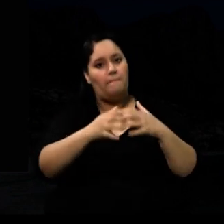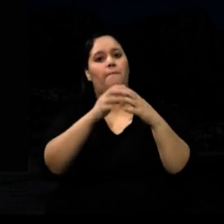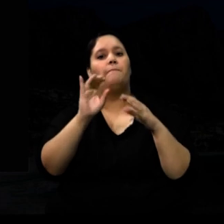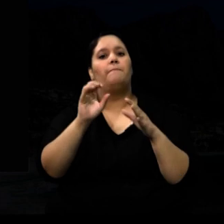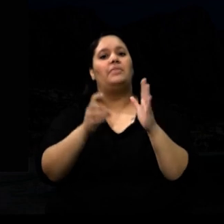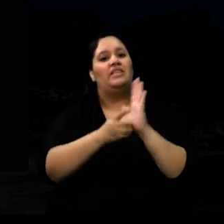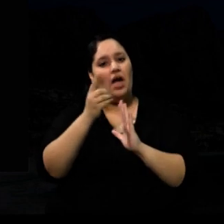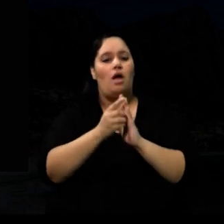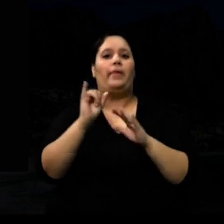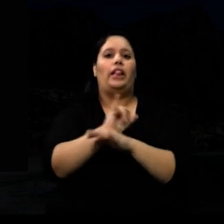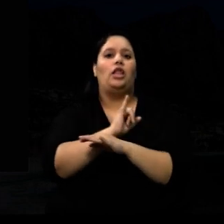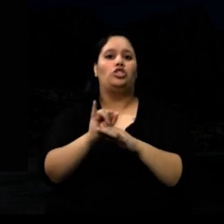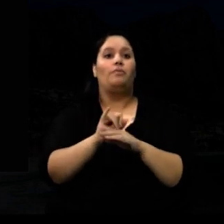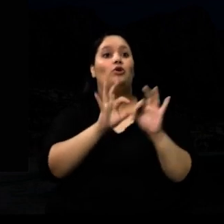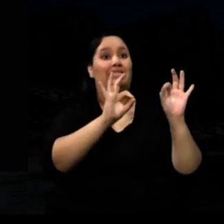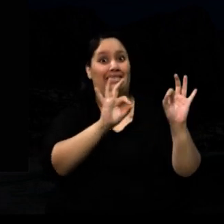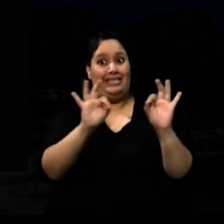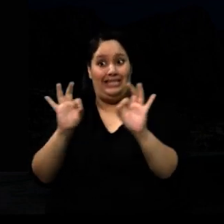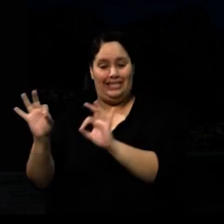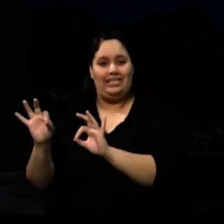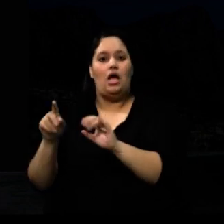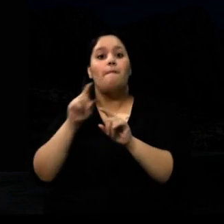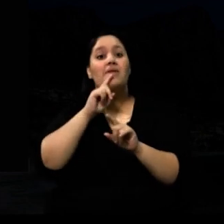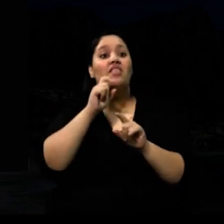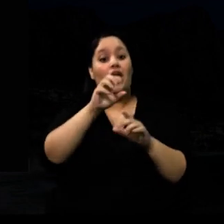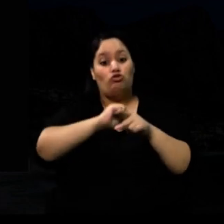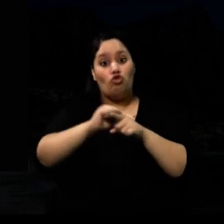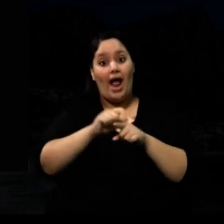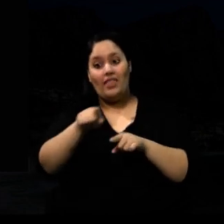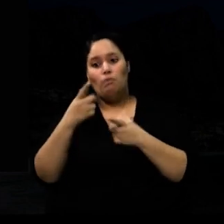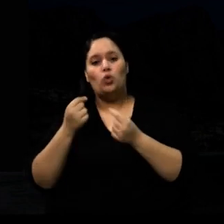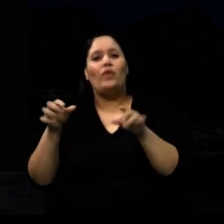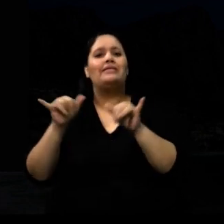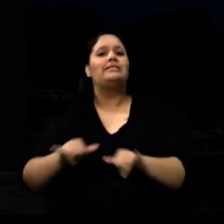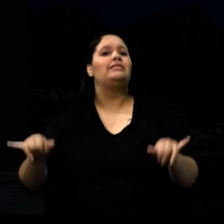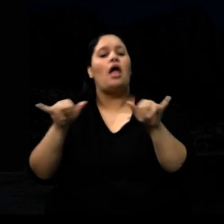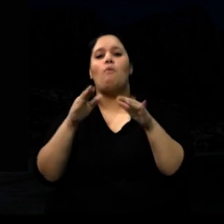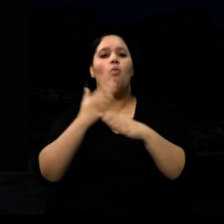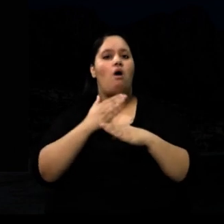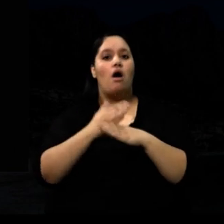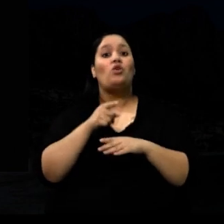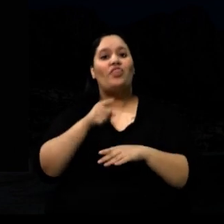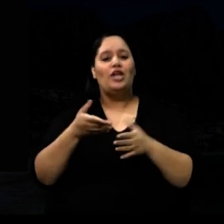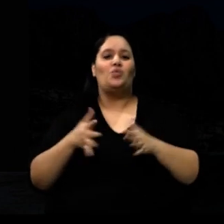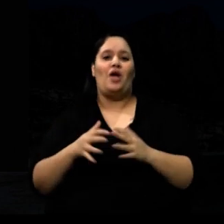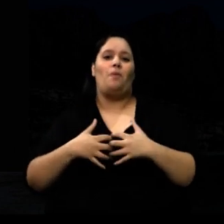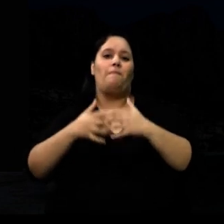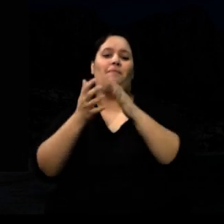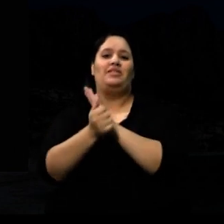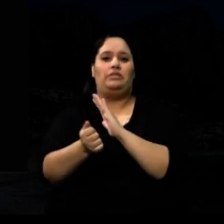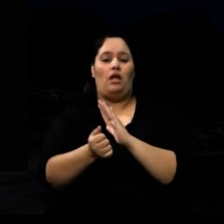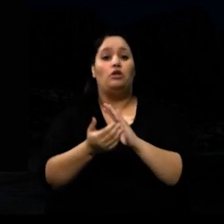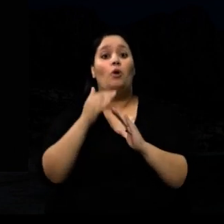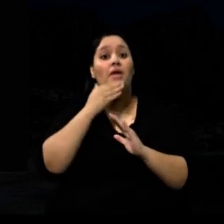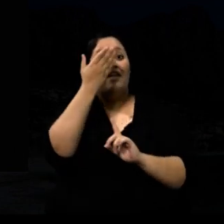perform exactly the same as an able person. And clearly we can develop skills like that. Because if people like Mr.